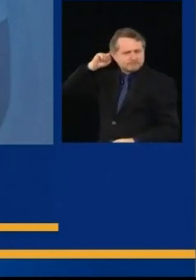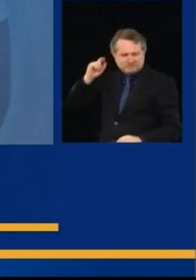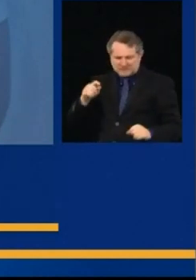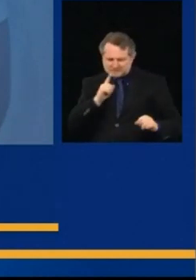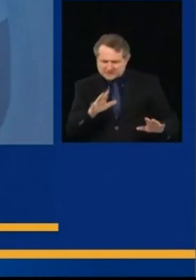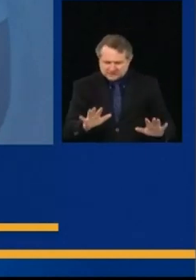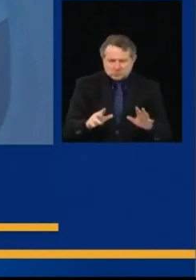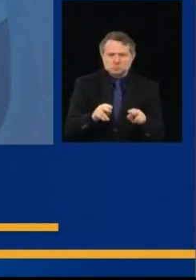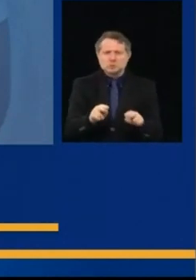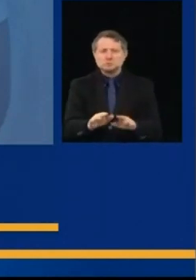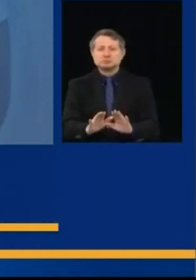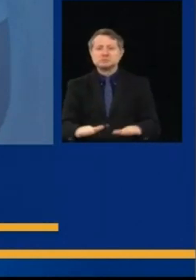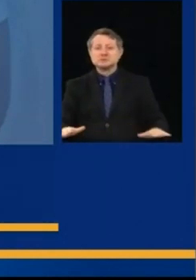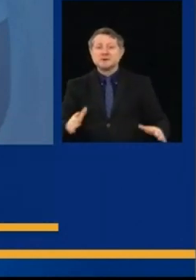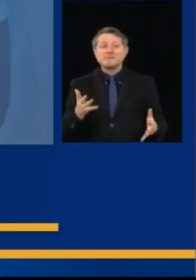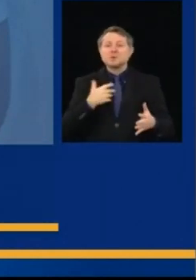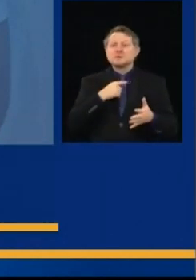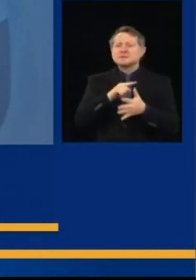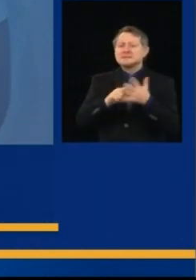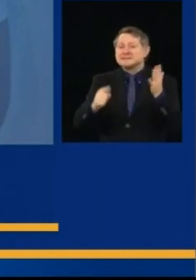signs: fever,